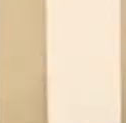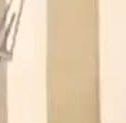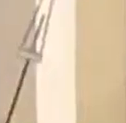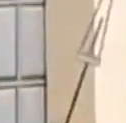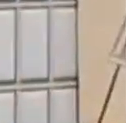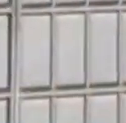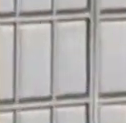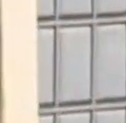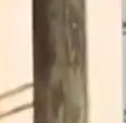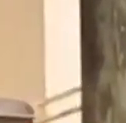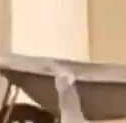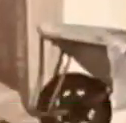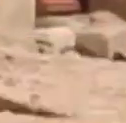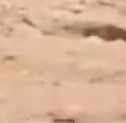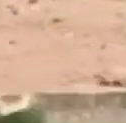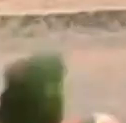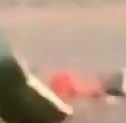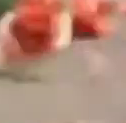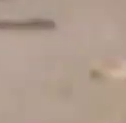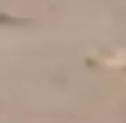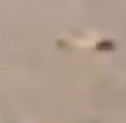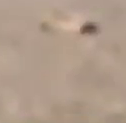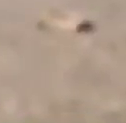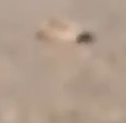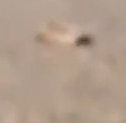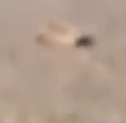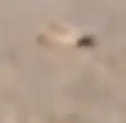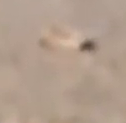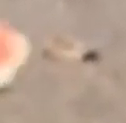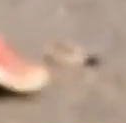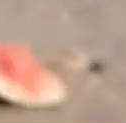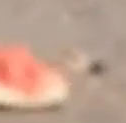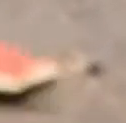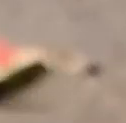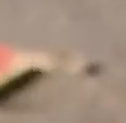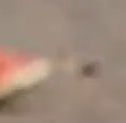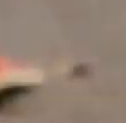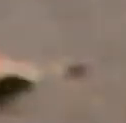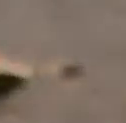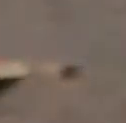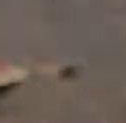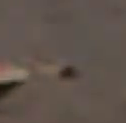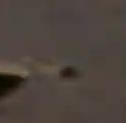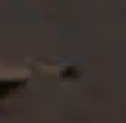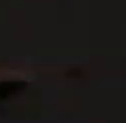crash, if your unprotected head hits the street, you could suffer head injuries.